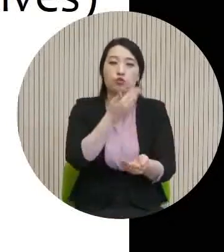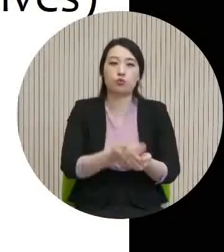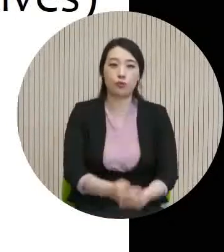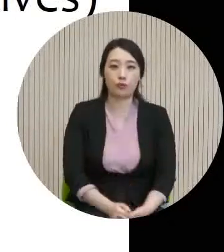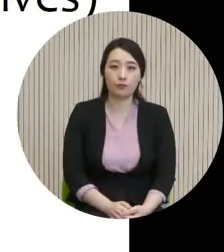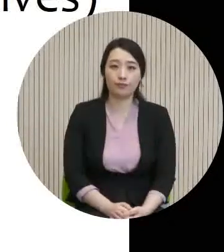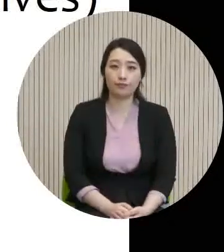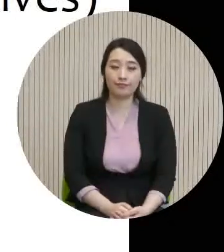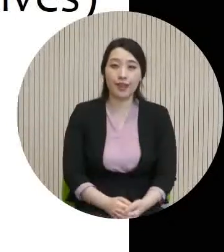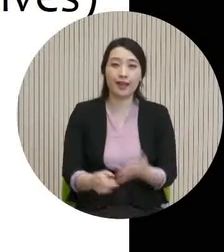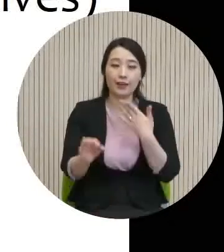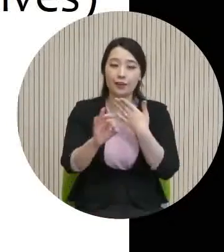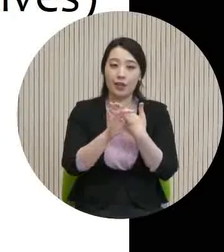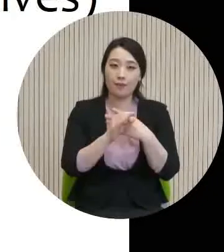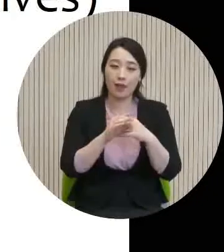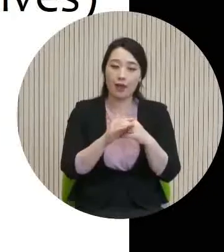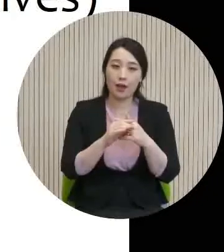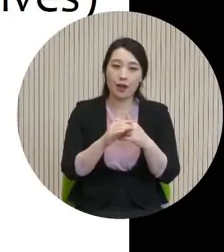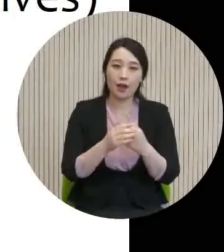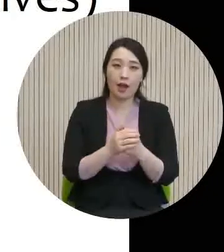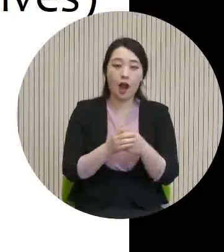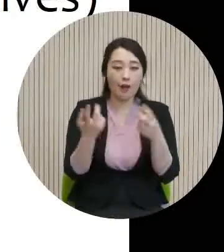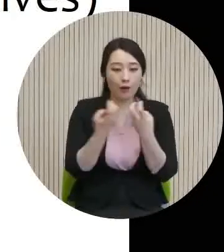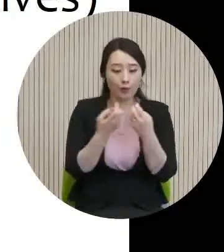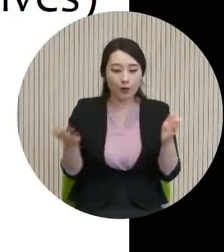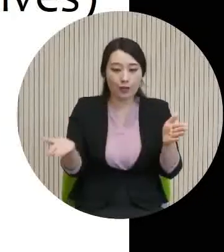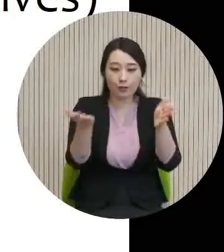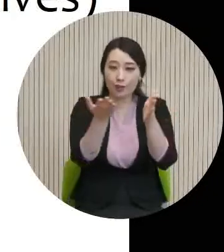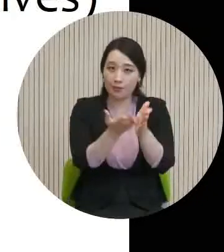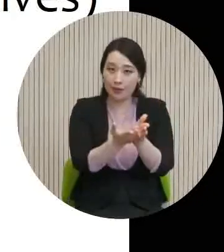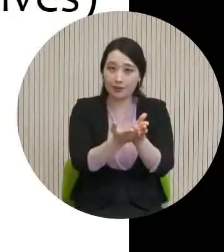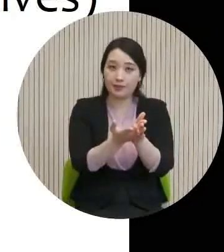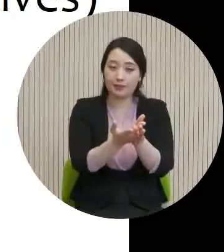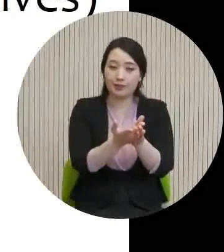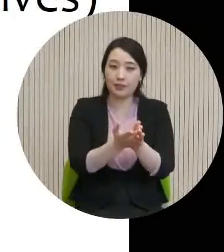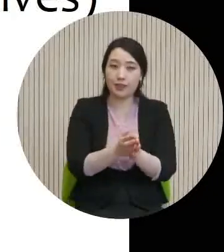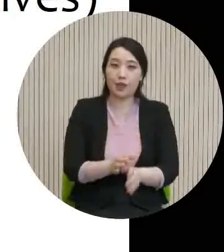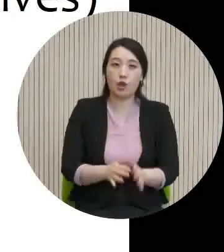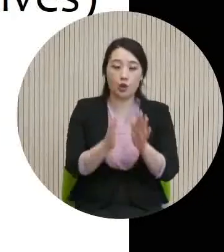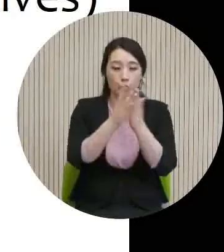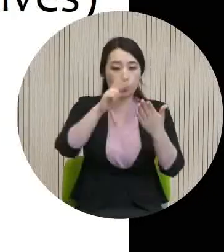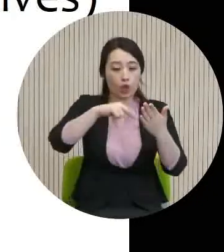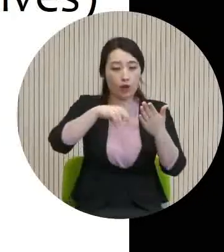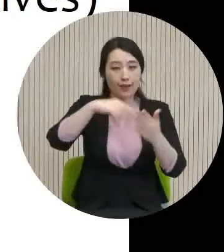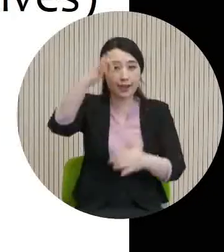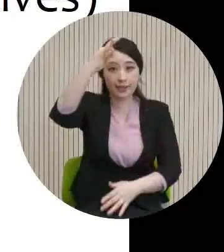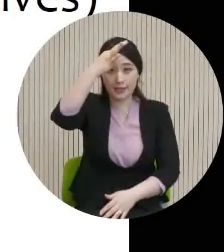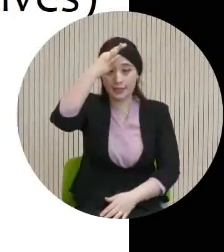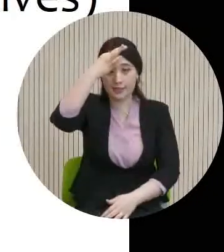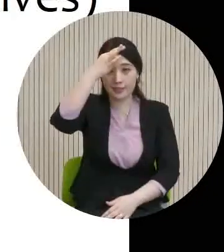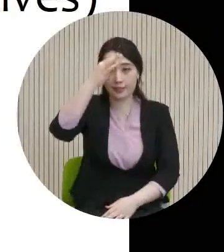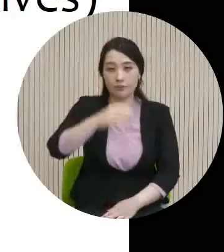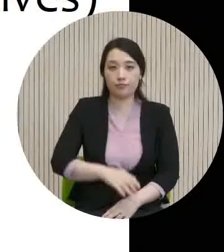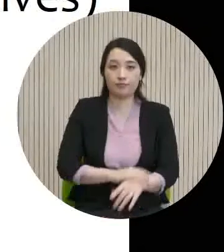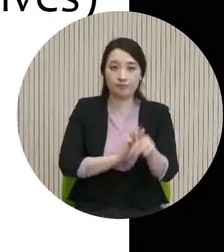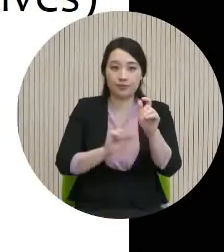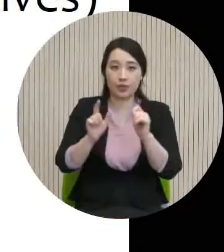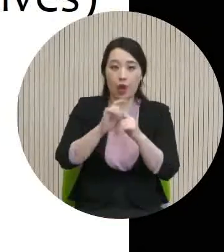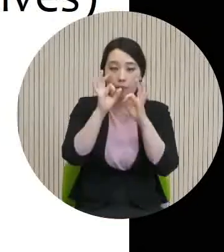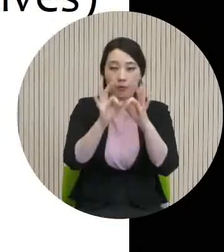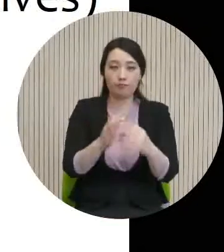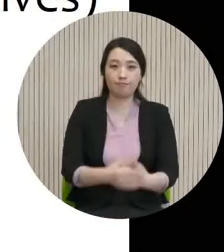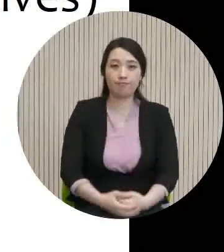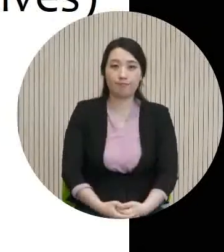out by looking at certain library functions to do with digital content and how